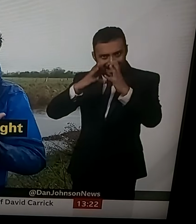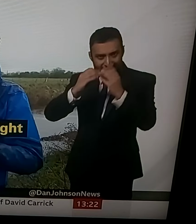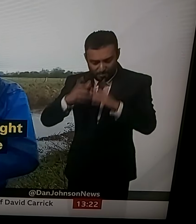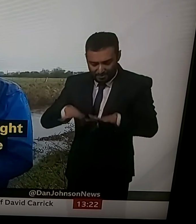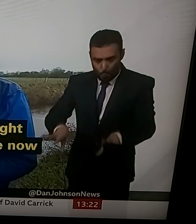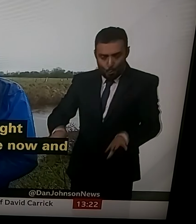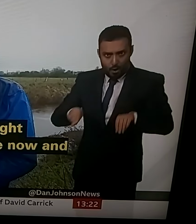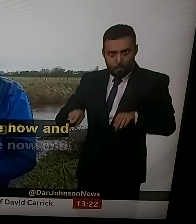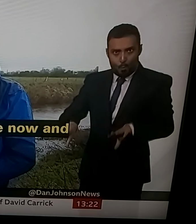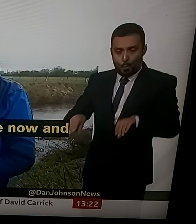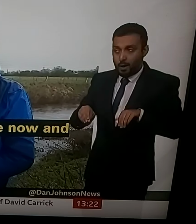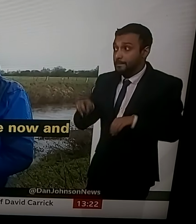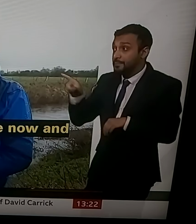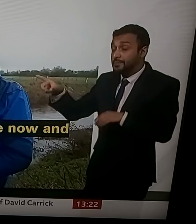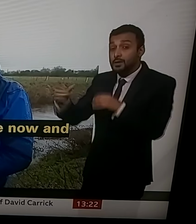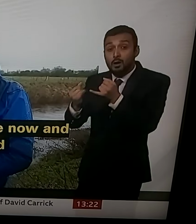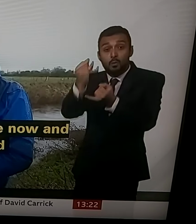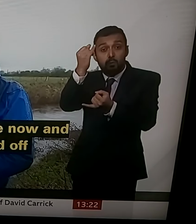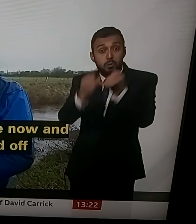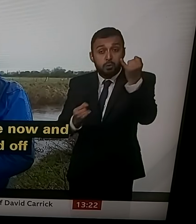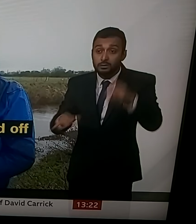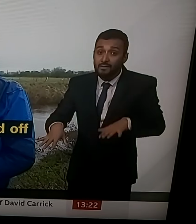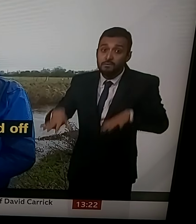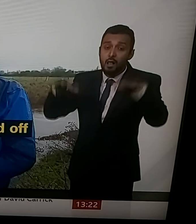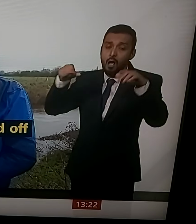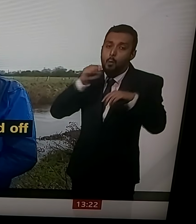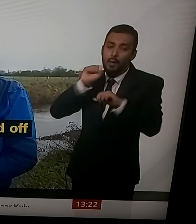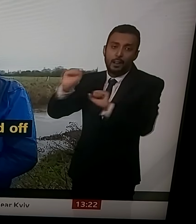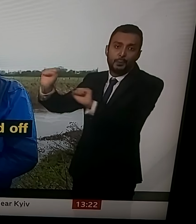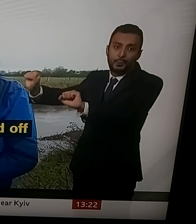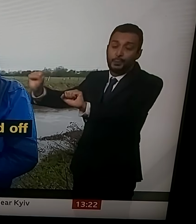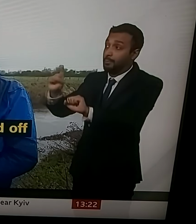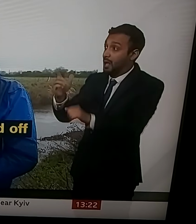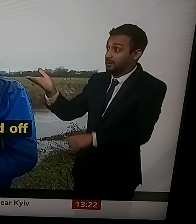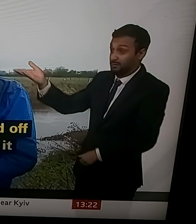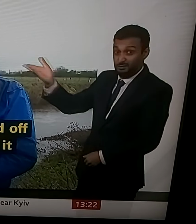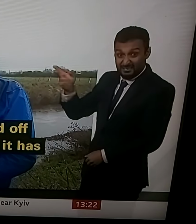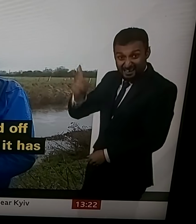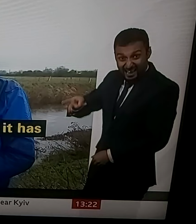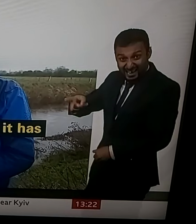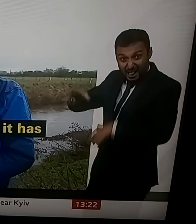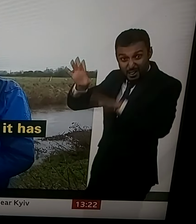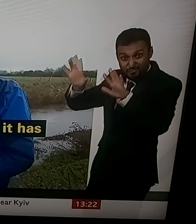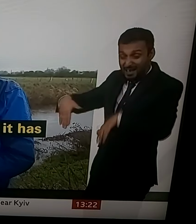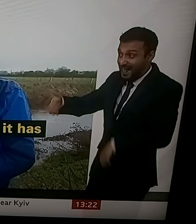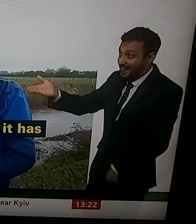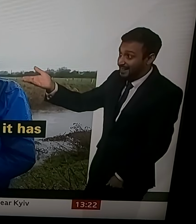Dan Johnson, thank you.